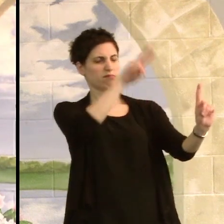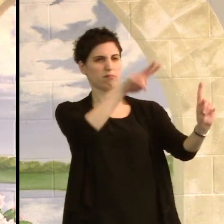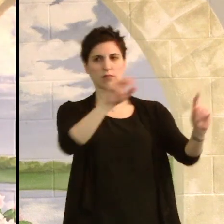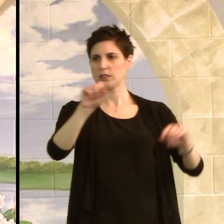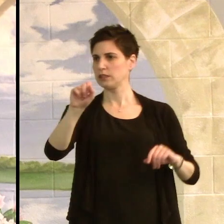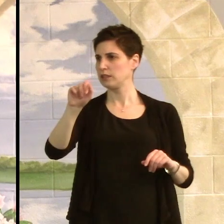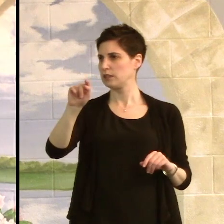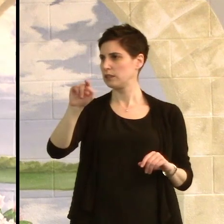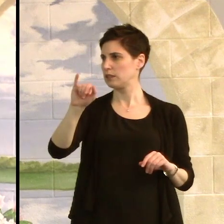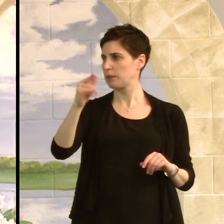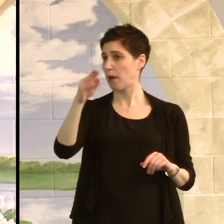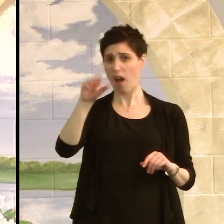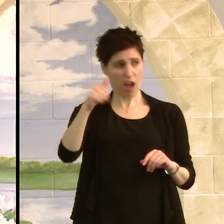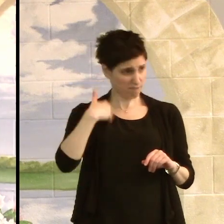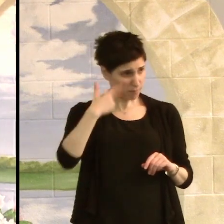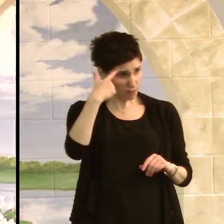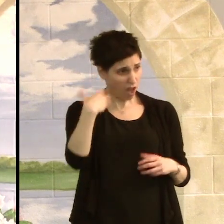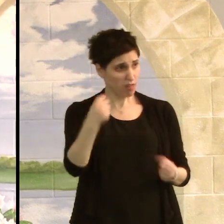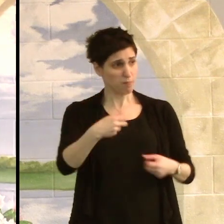about a mental health condition.